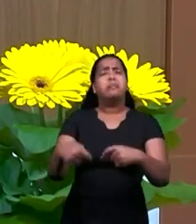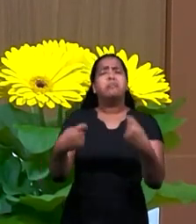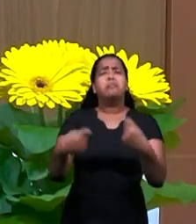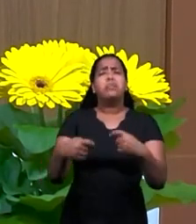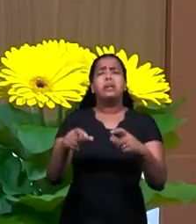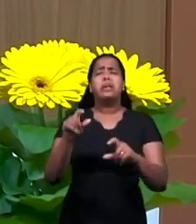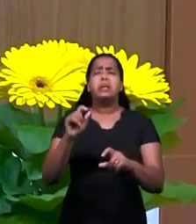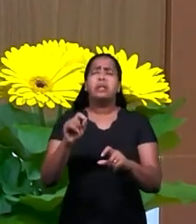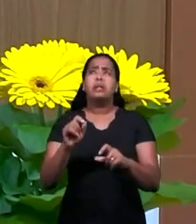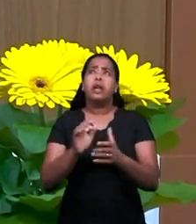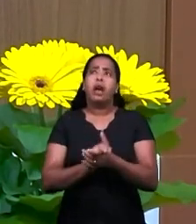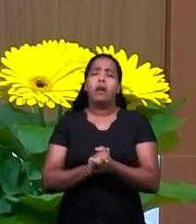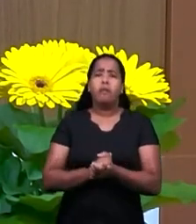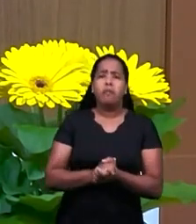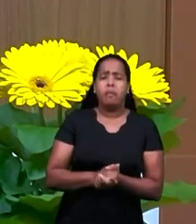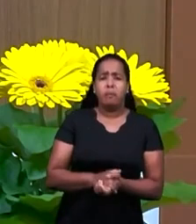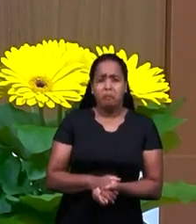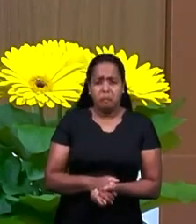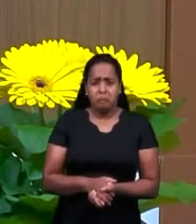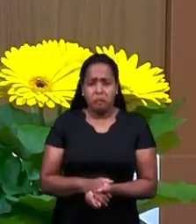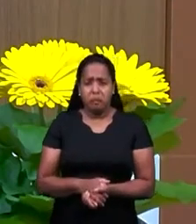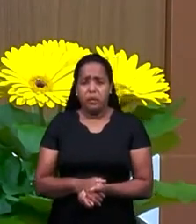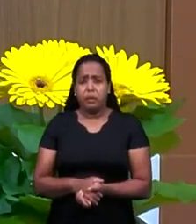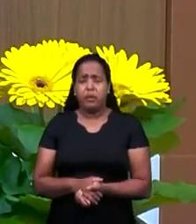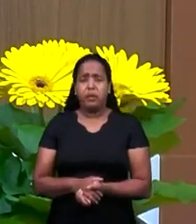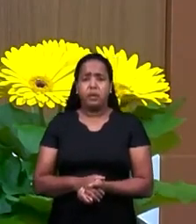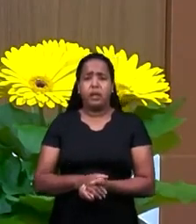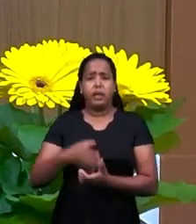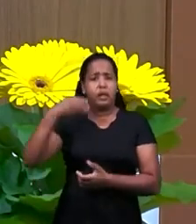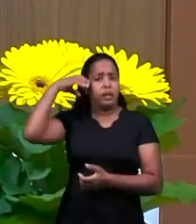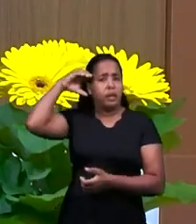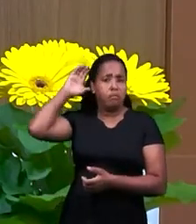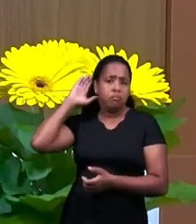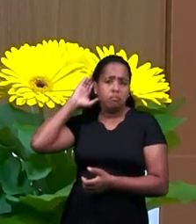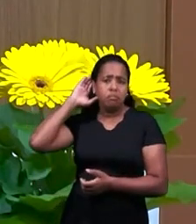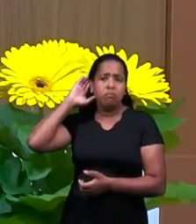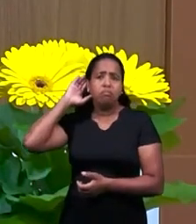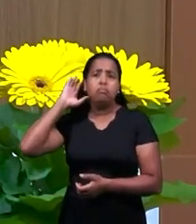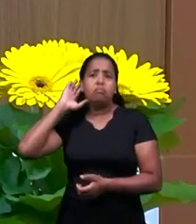of the brethren like Mato Grosso, Acre,